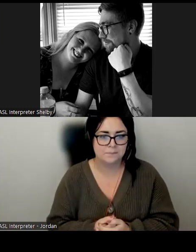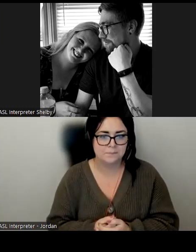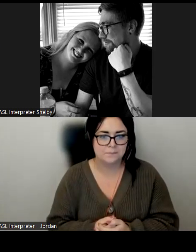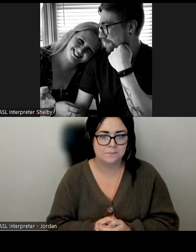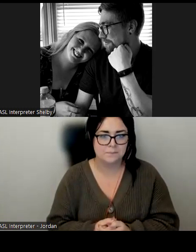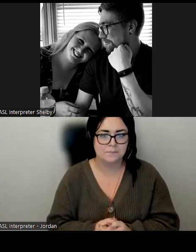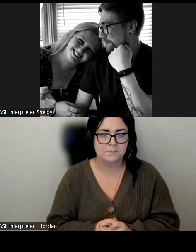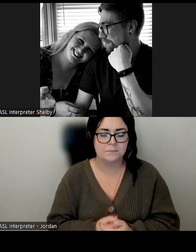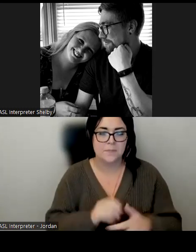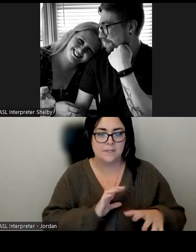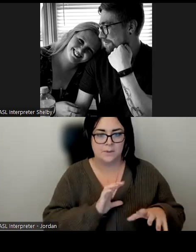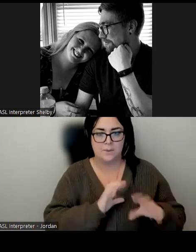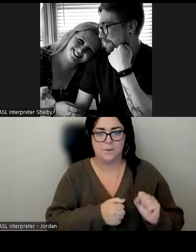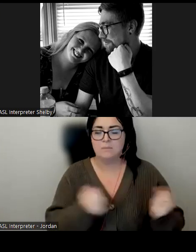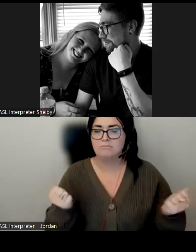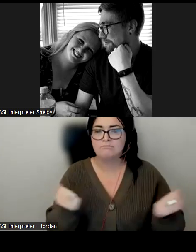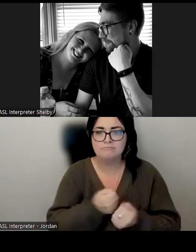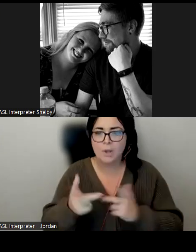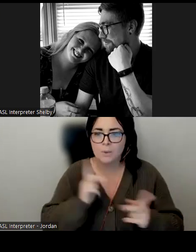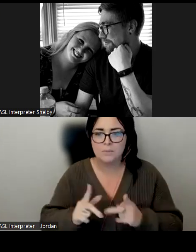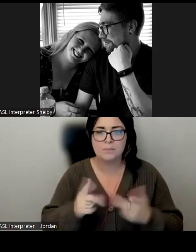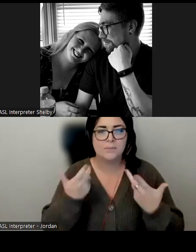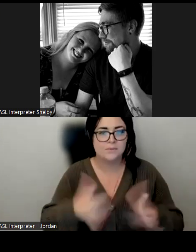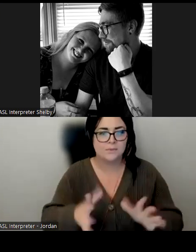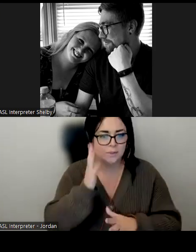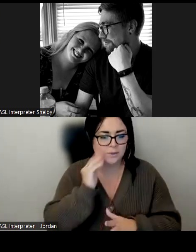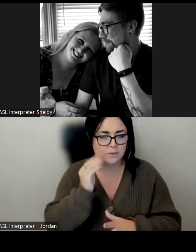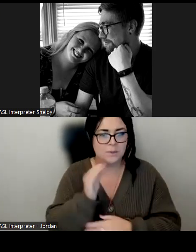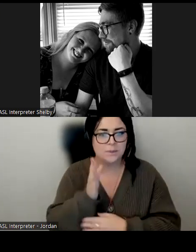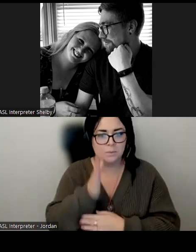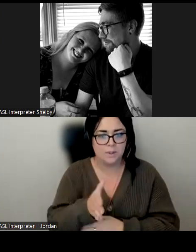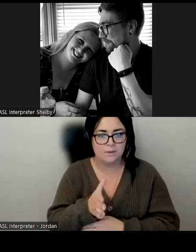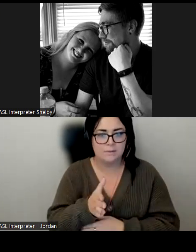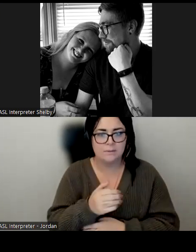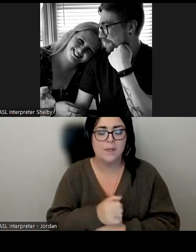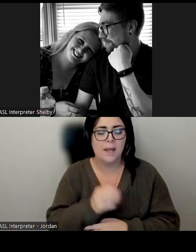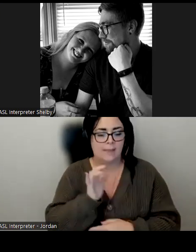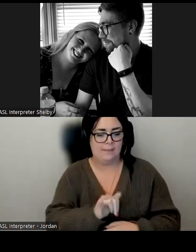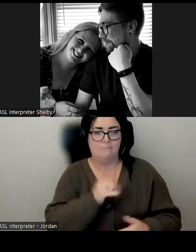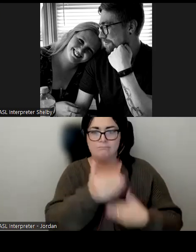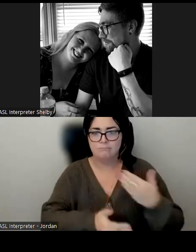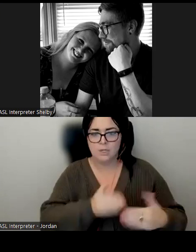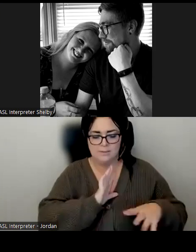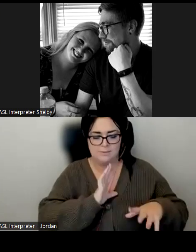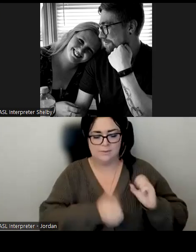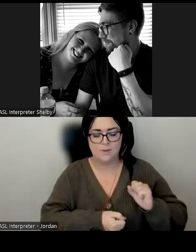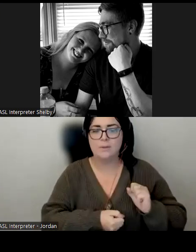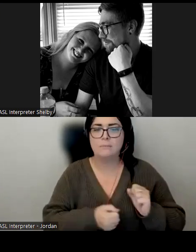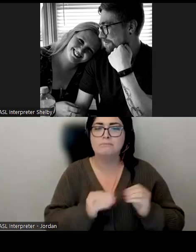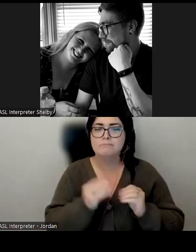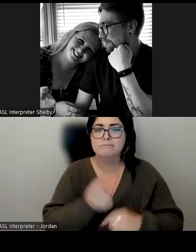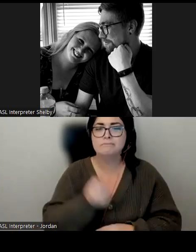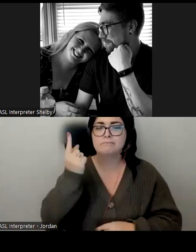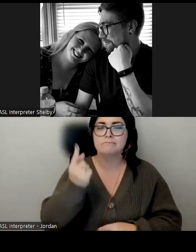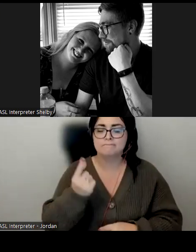Grief is something that everyone will experience at some point in their life. Knowing how the grieving process works helps us understand our own